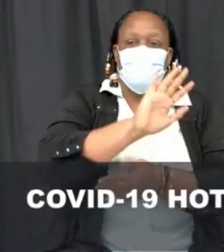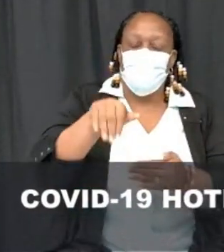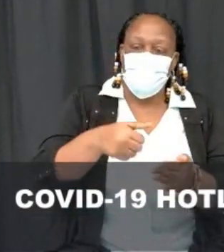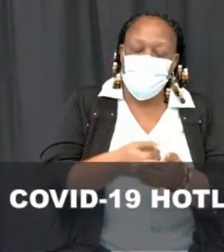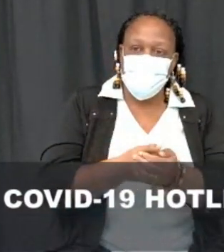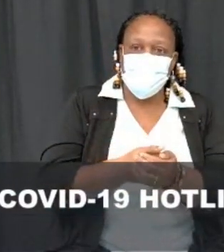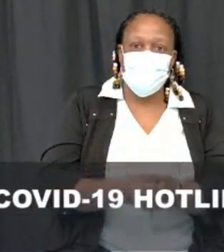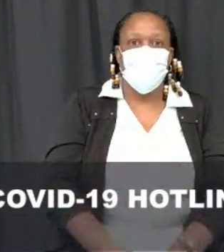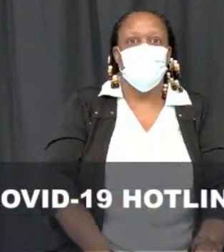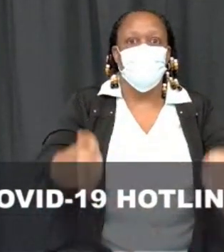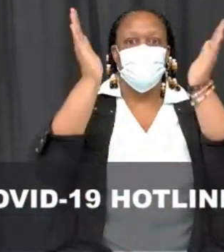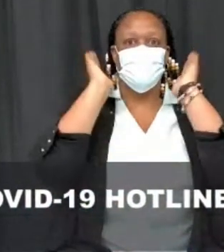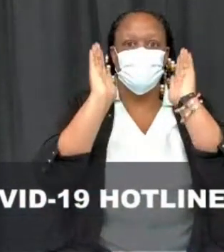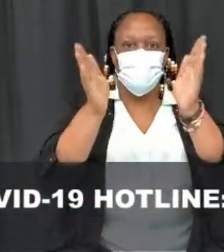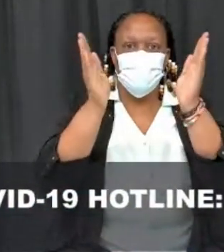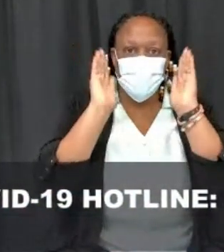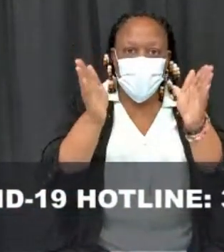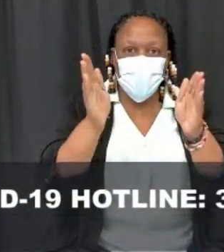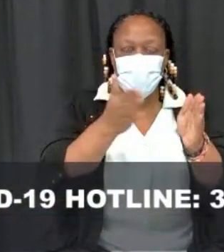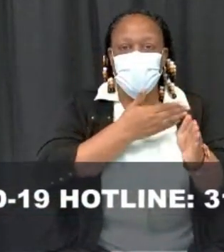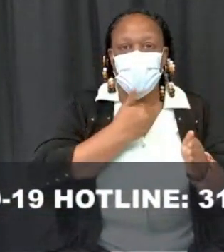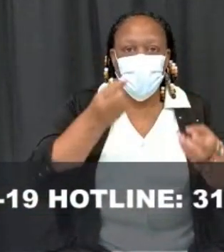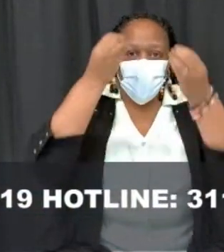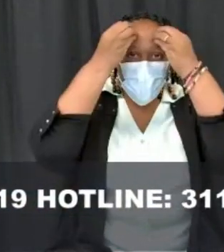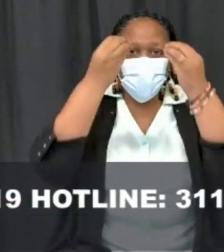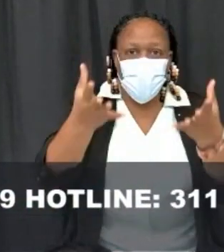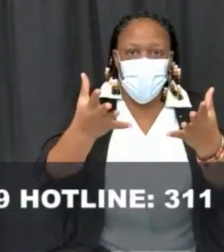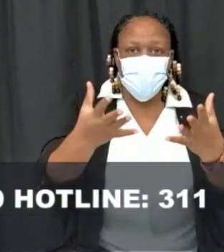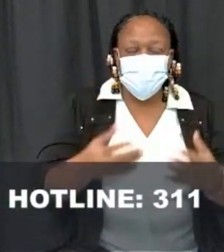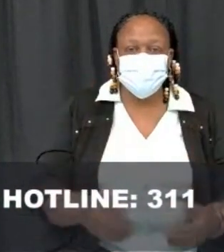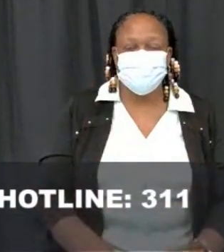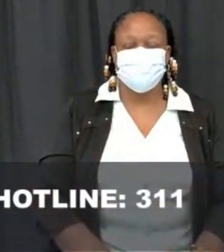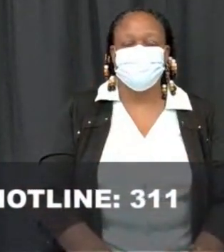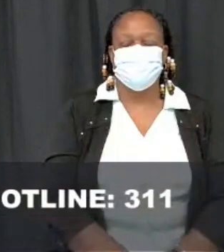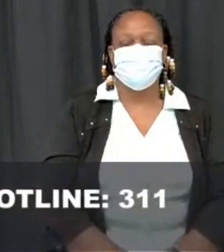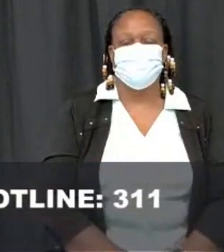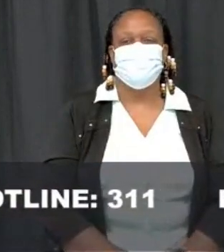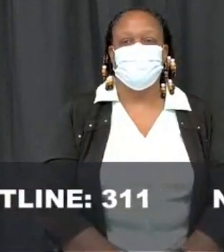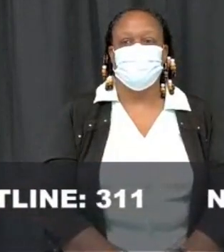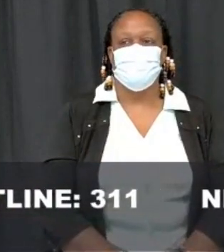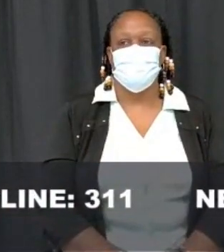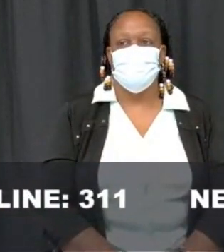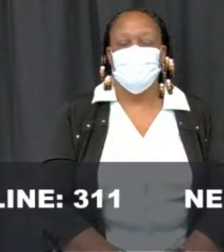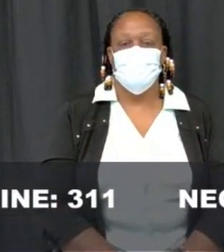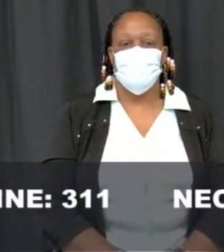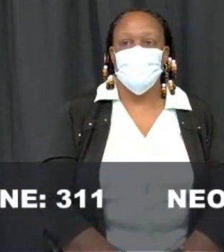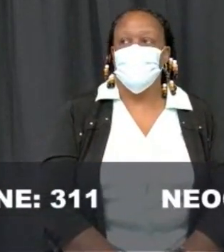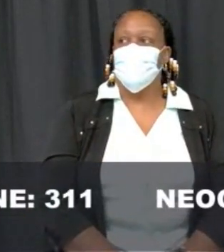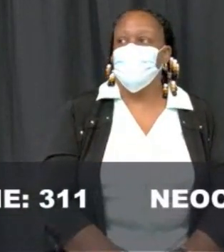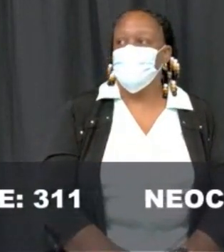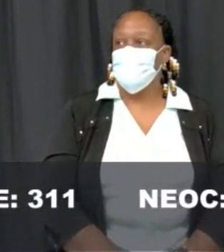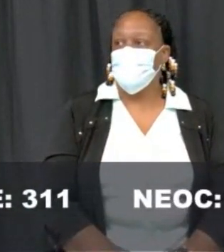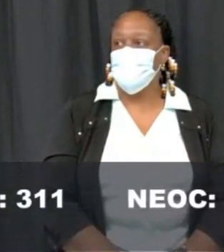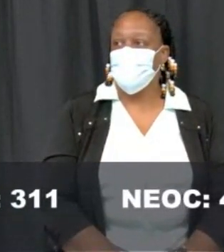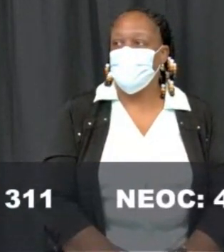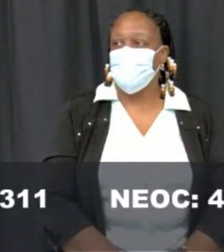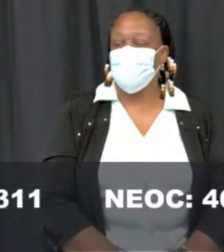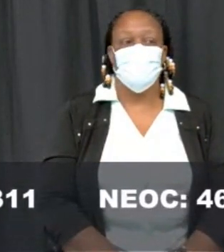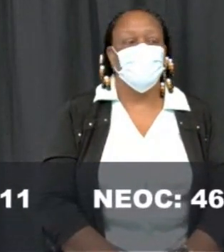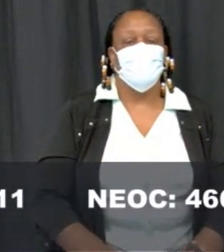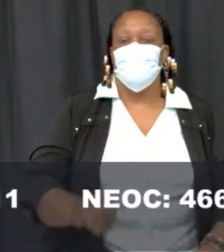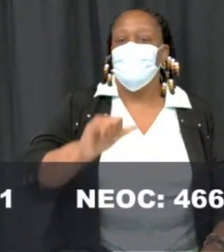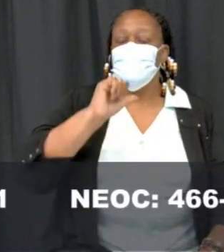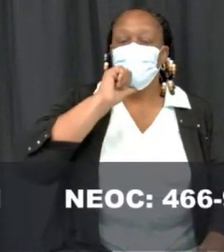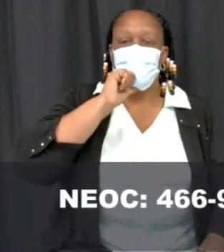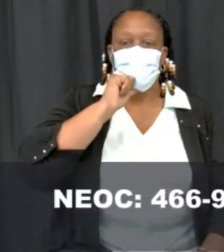to these measures. The control measures will not be lifted until we have full